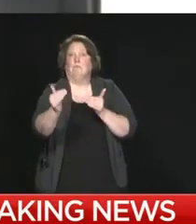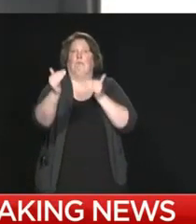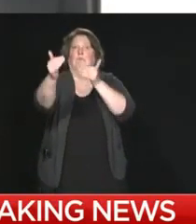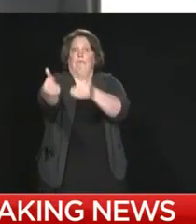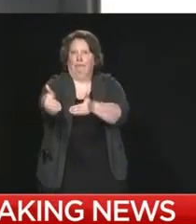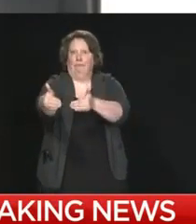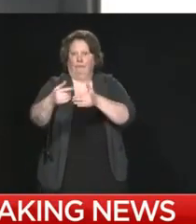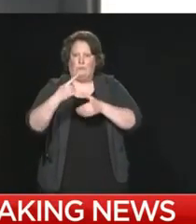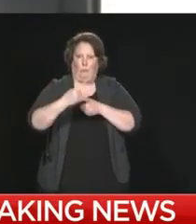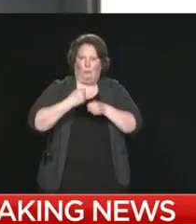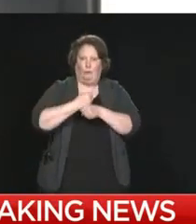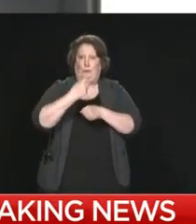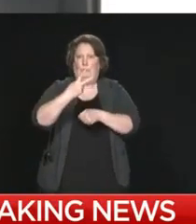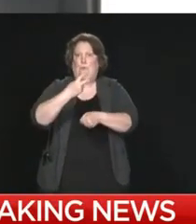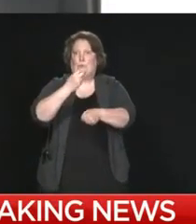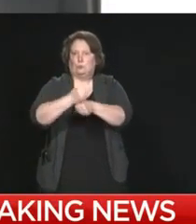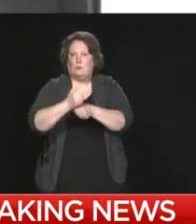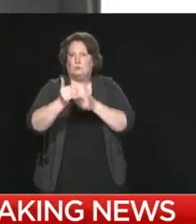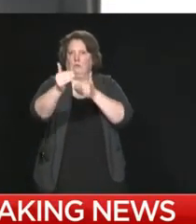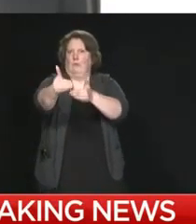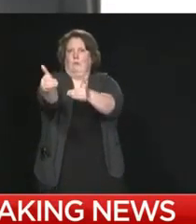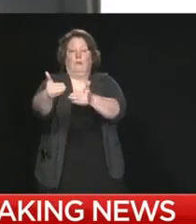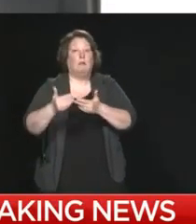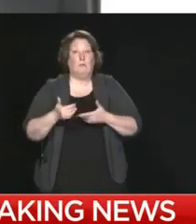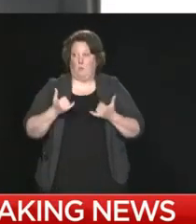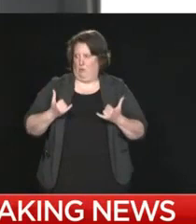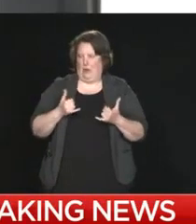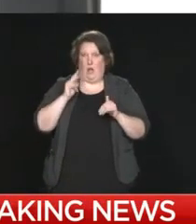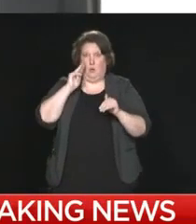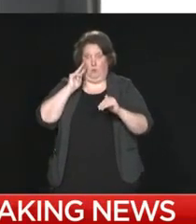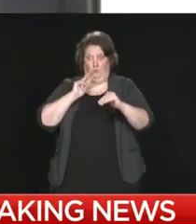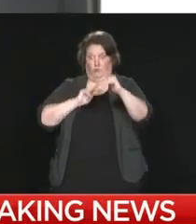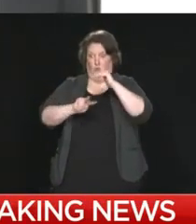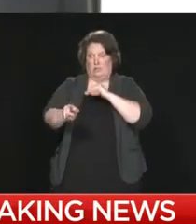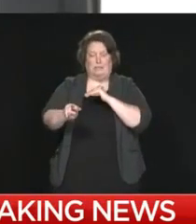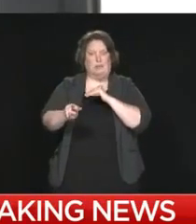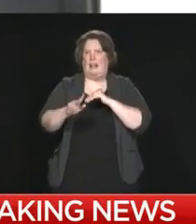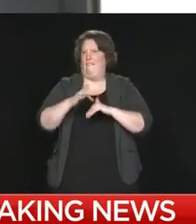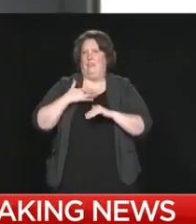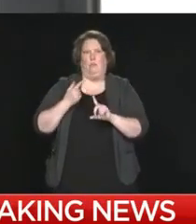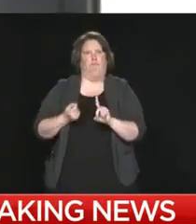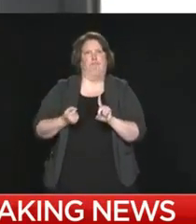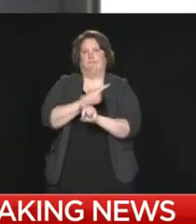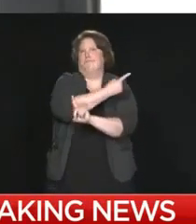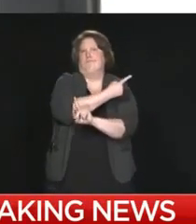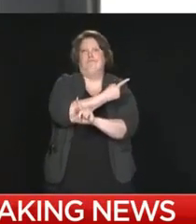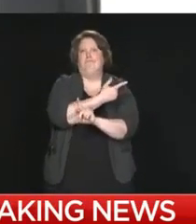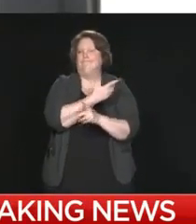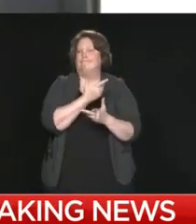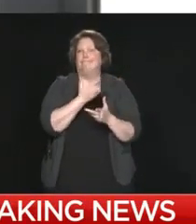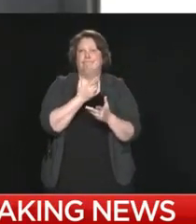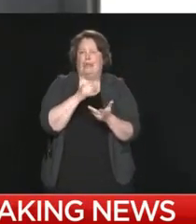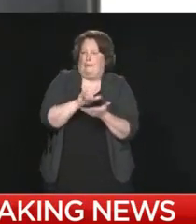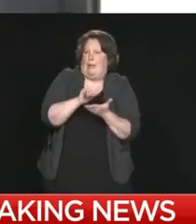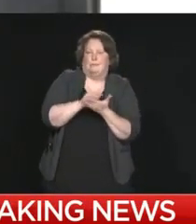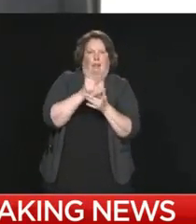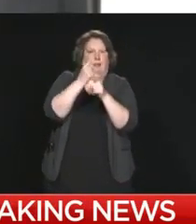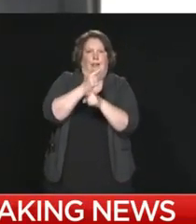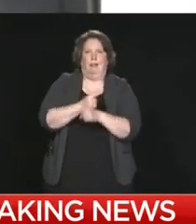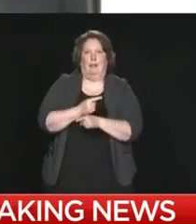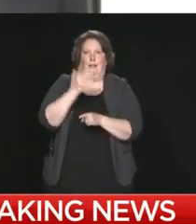obviously in this situation, any predictions we make will be wildly unreliable, even from 1 week